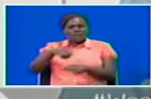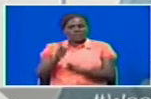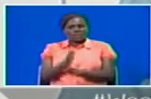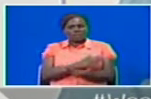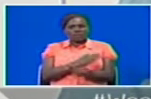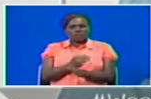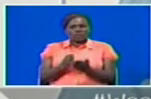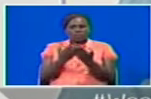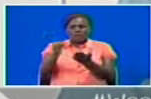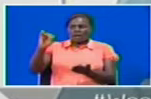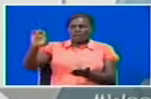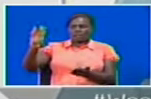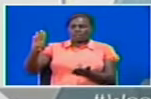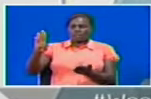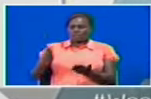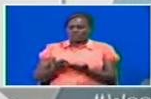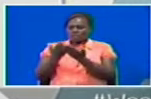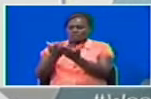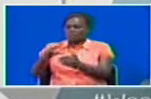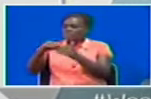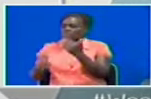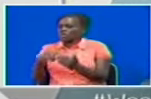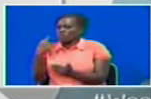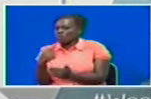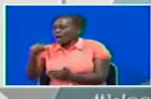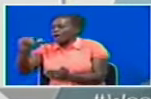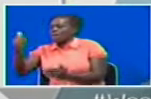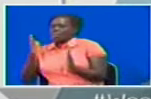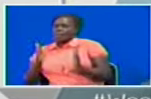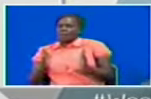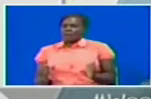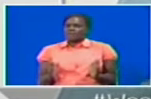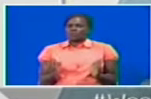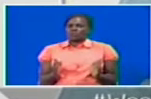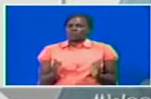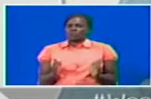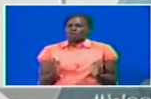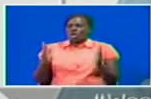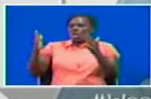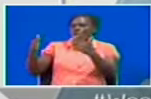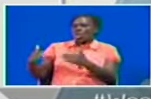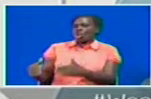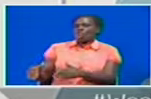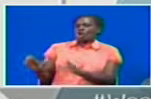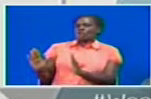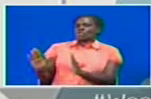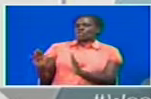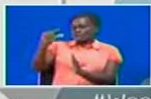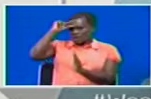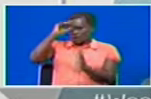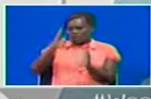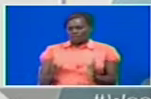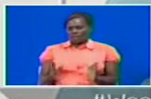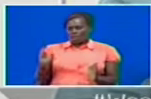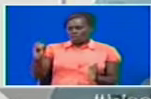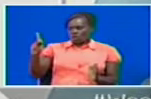to the IEBC, telling her to hand over that ticket to someone else, who went ahead to lose to Governor